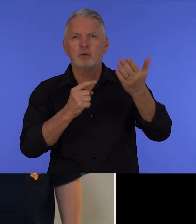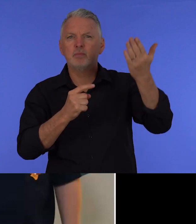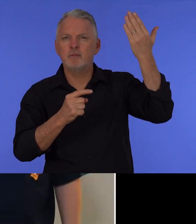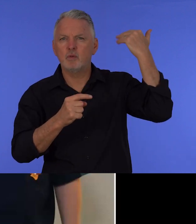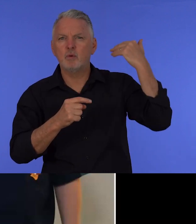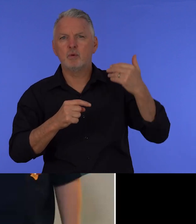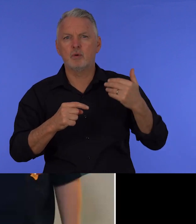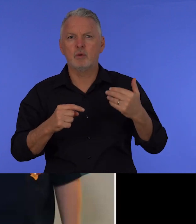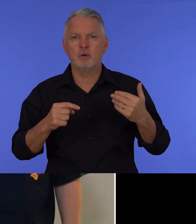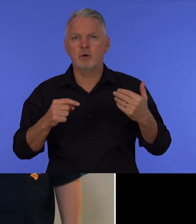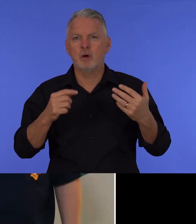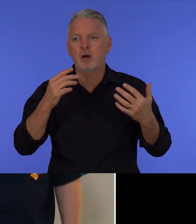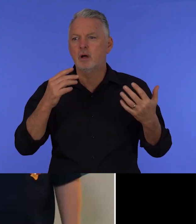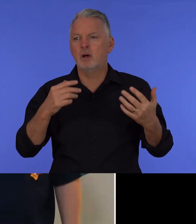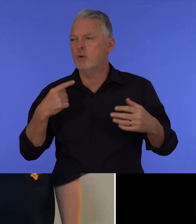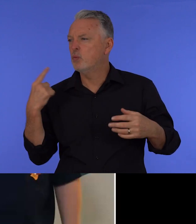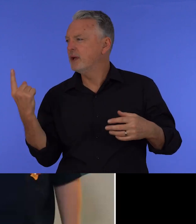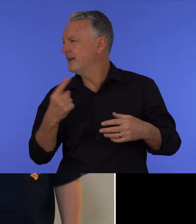about before, we were